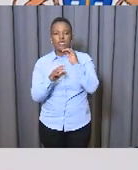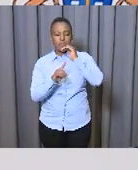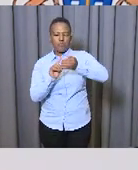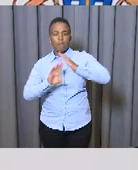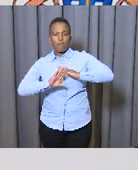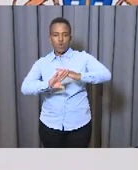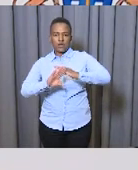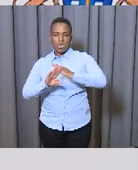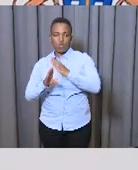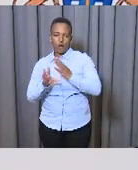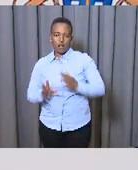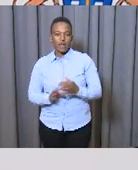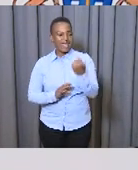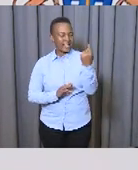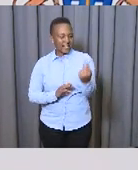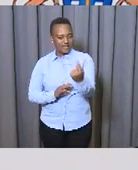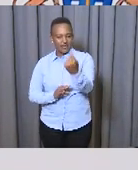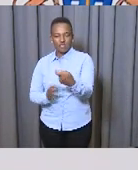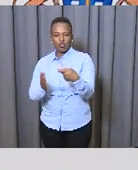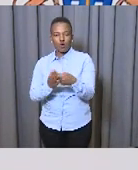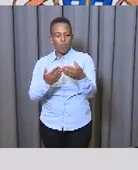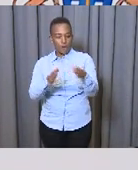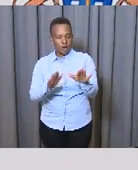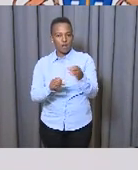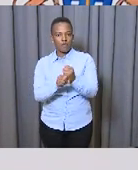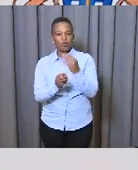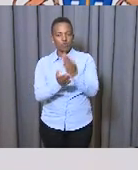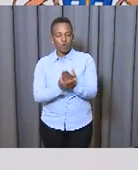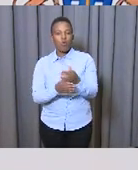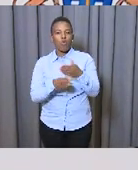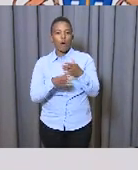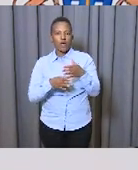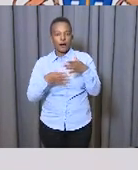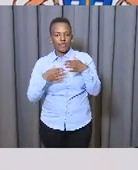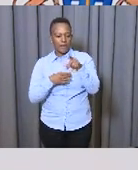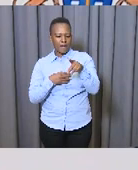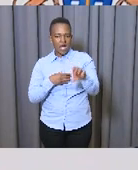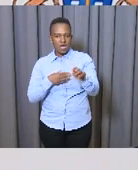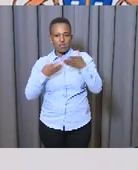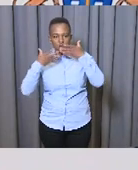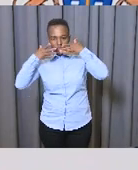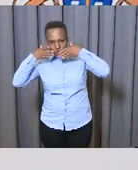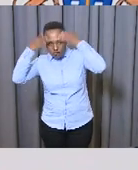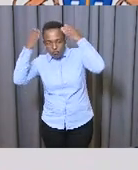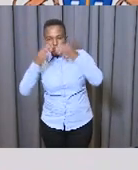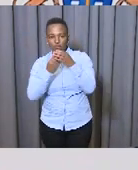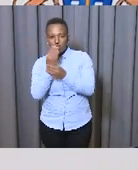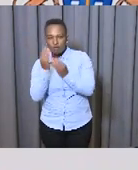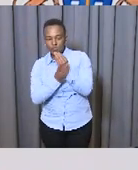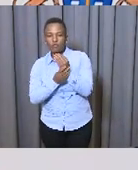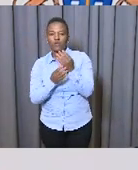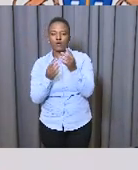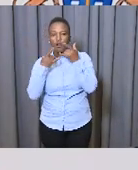workers. Every shop that is open is give the workers there have PPE themselves. So the feedback